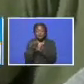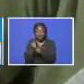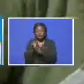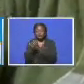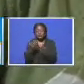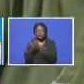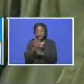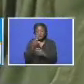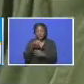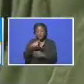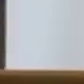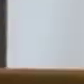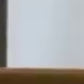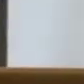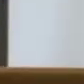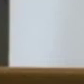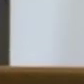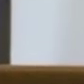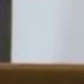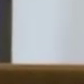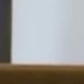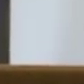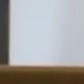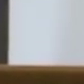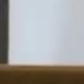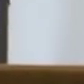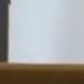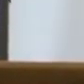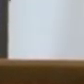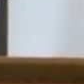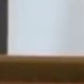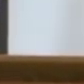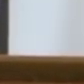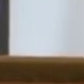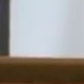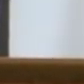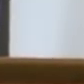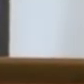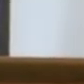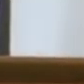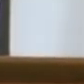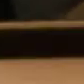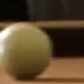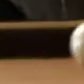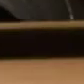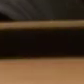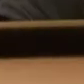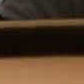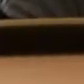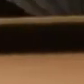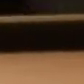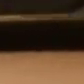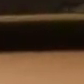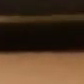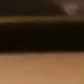Carey, ZNS Network News. You sure, right, yep. Money short. You sure? All right. Money right. Short. Okay.